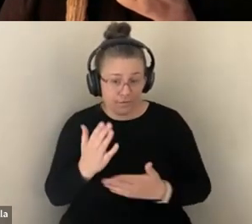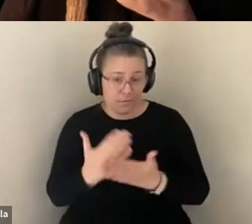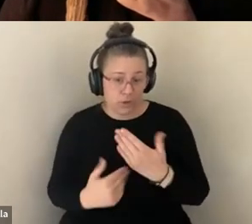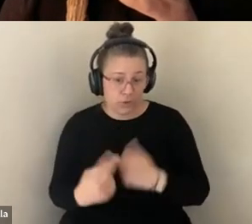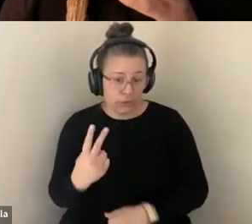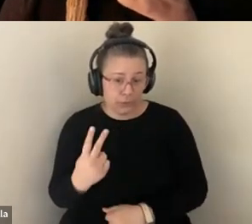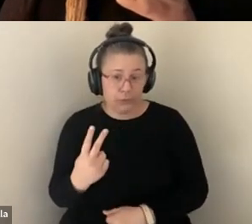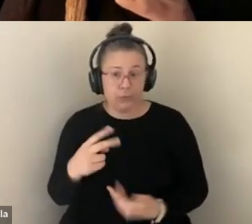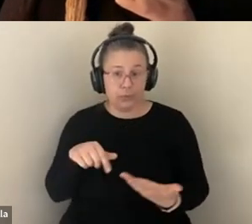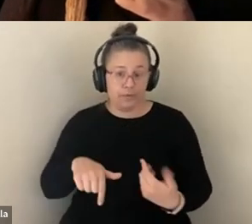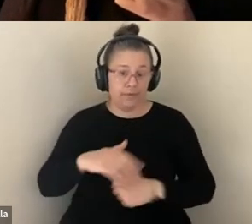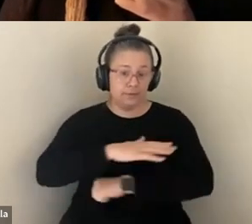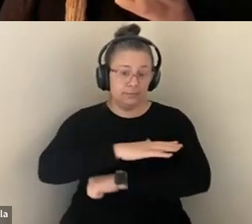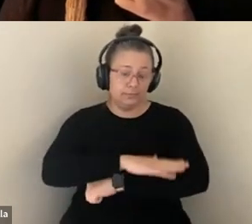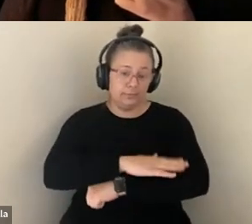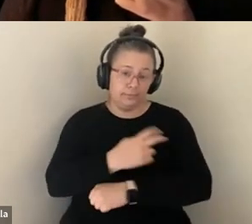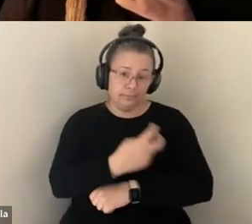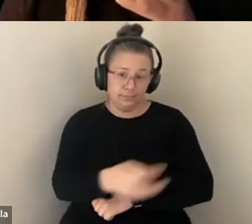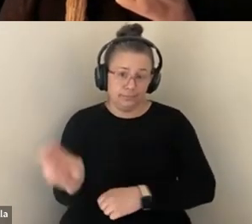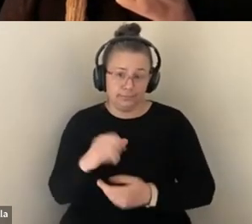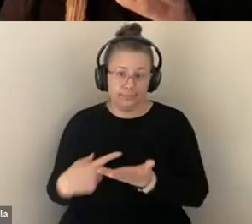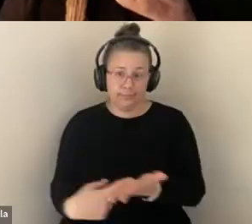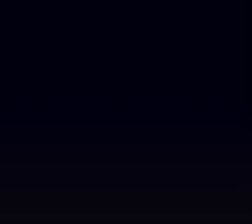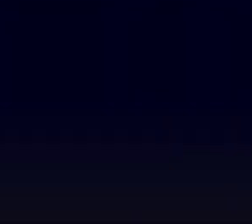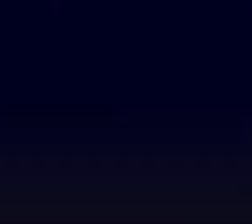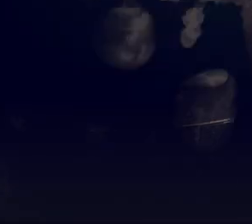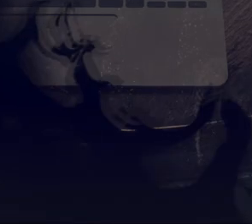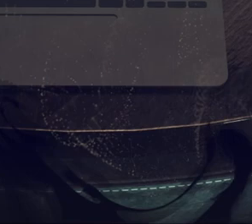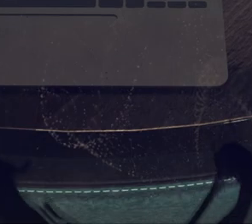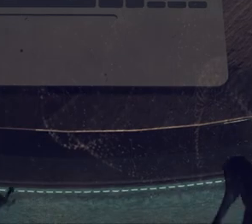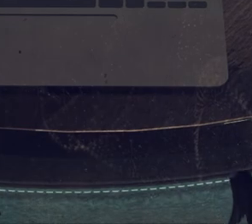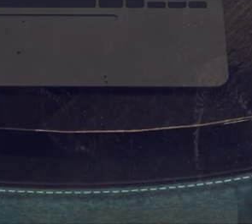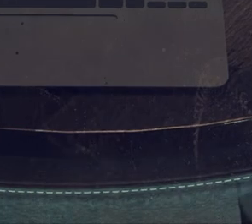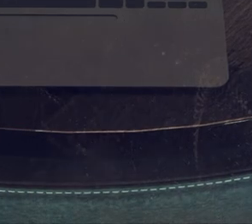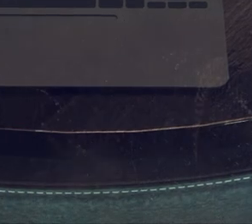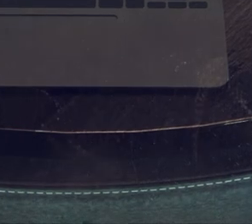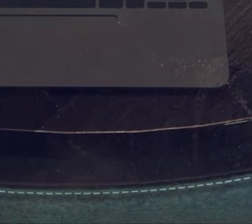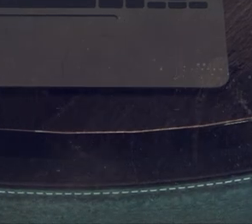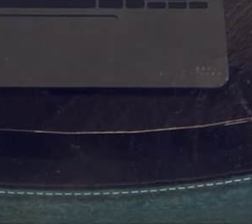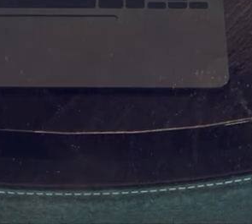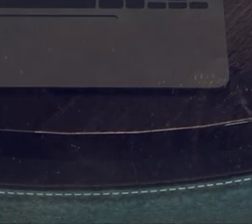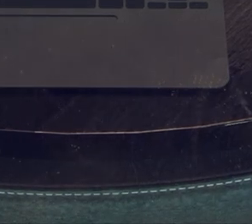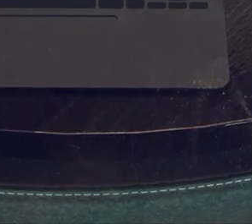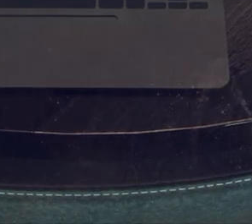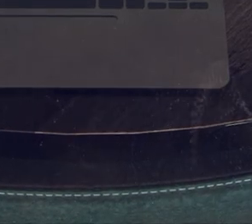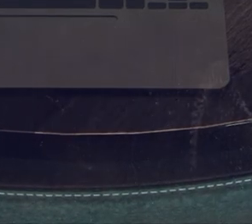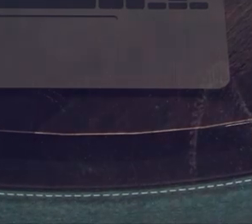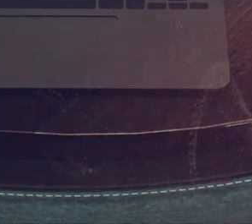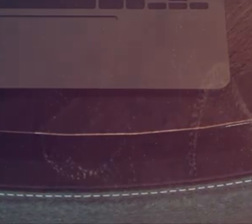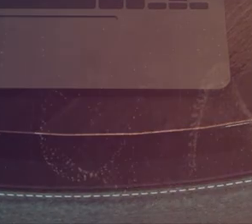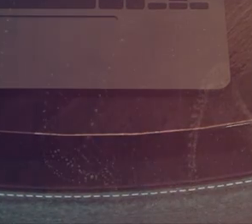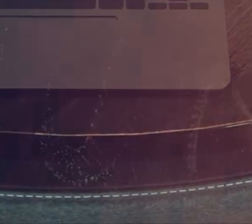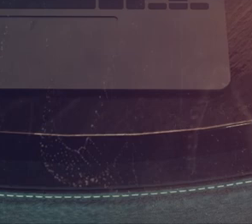THIS ROUND TABLE IN, IS IT 15 MINUTES, CHRIS? IT'S 10 MINUTES. IN 10 MINUTES. SO 10 MINUTES. GET YOUR